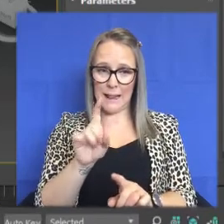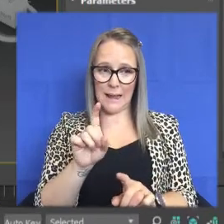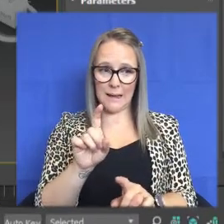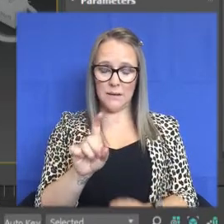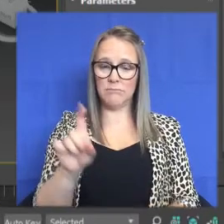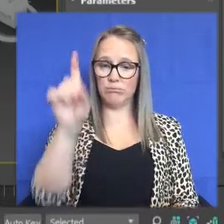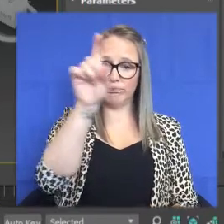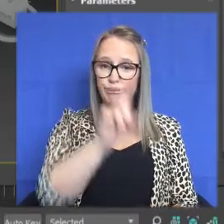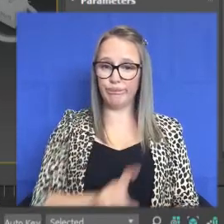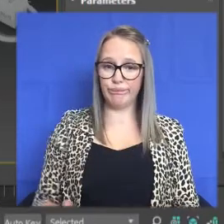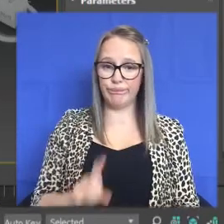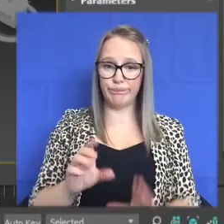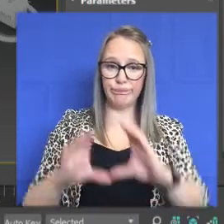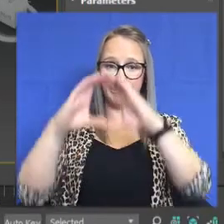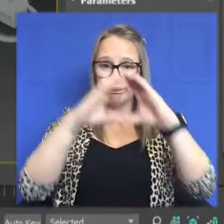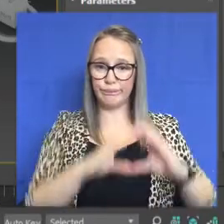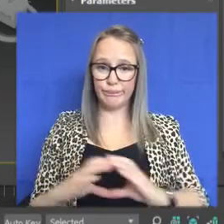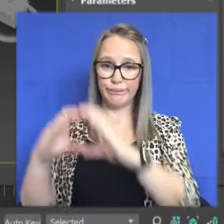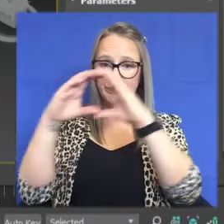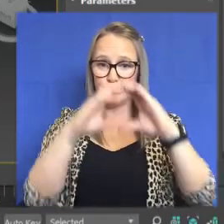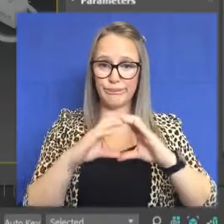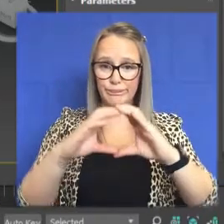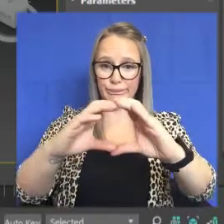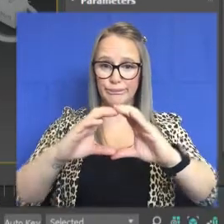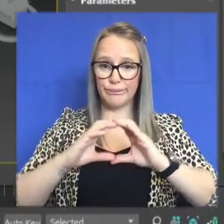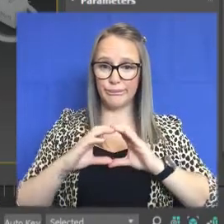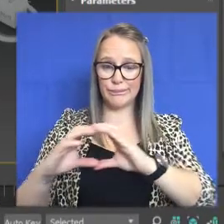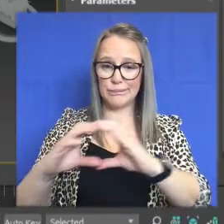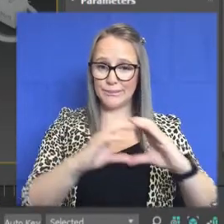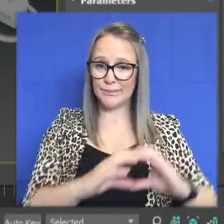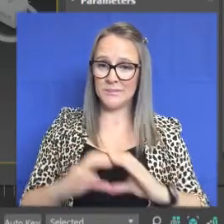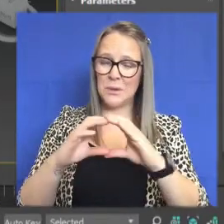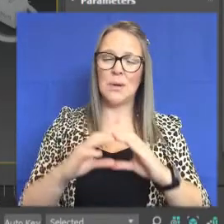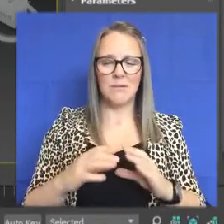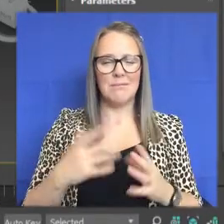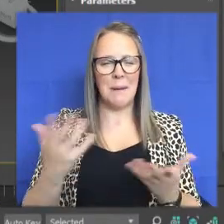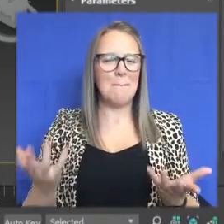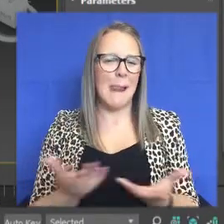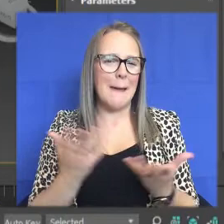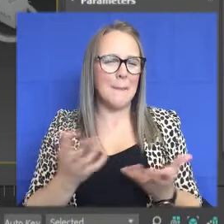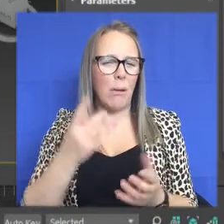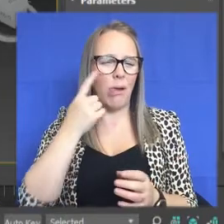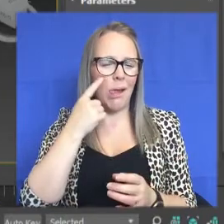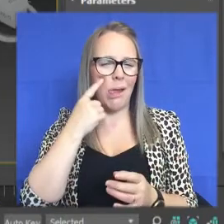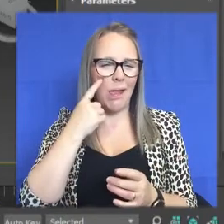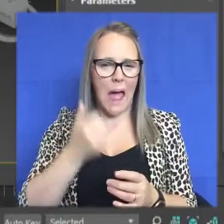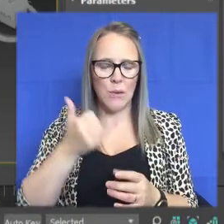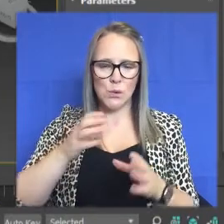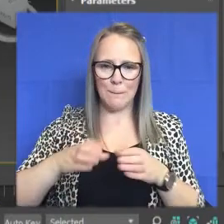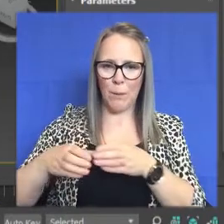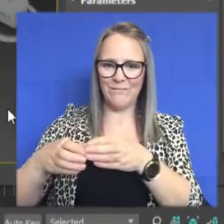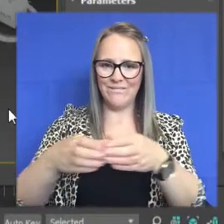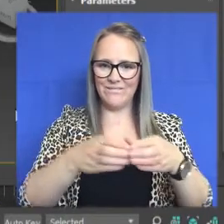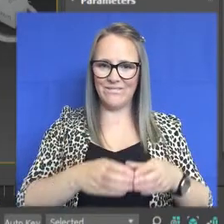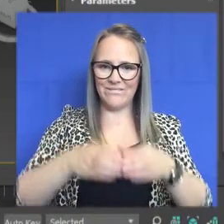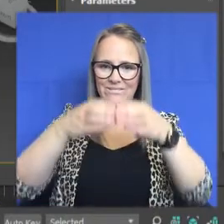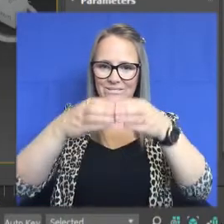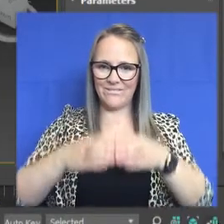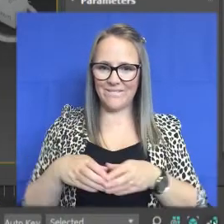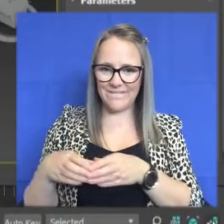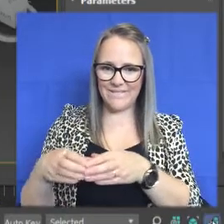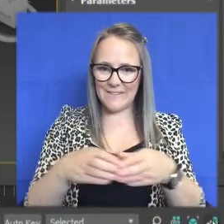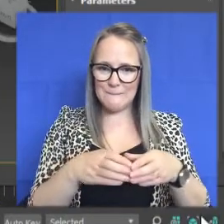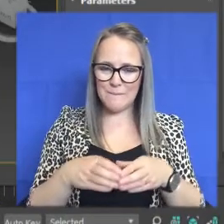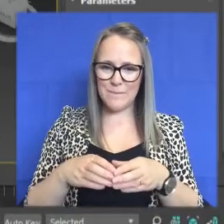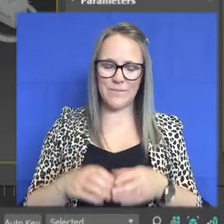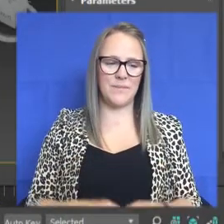point, then you'll be able to move and manipulate that back and forth. So it's a good exercise of getting used to the move tool and where you can position